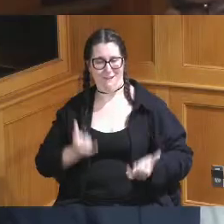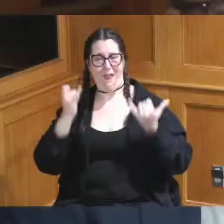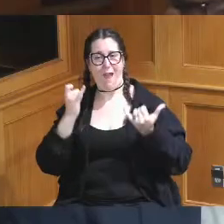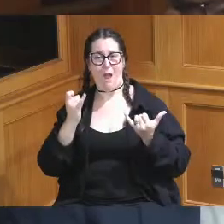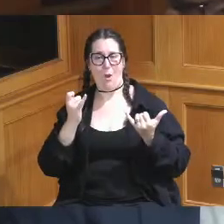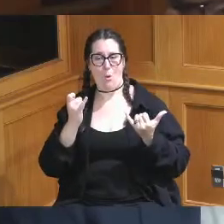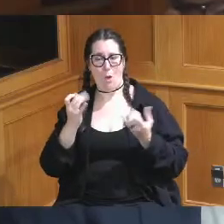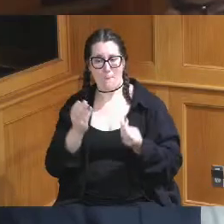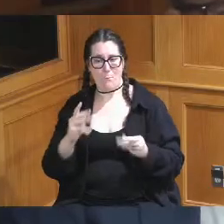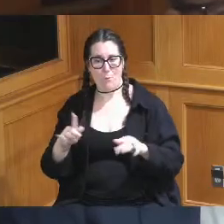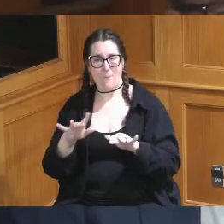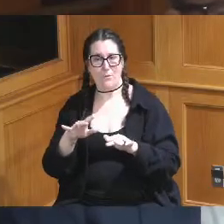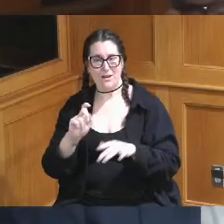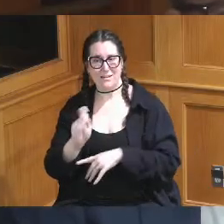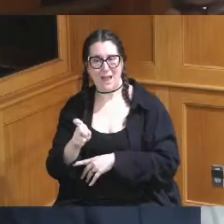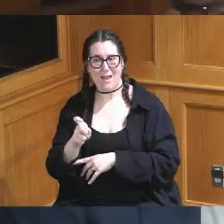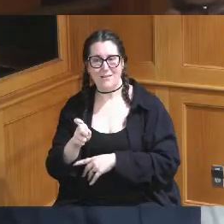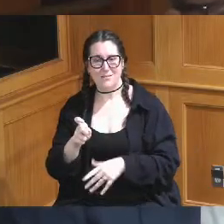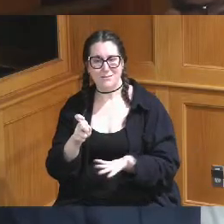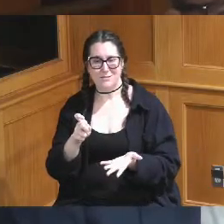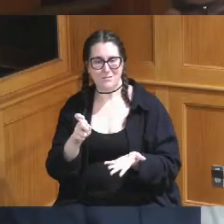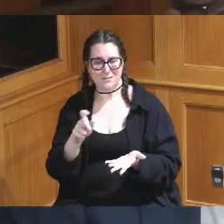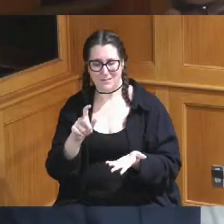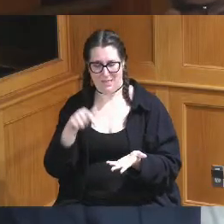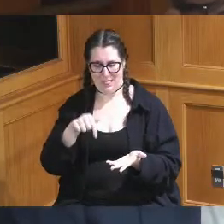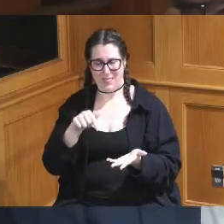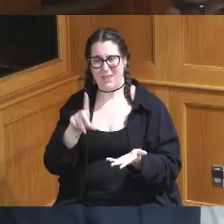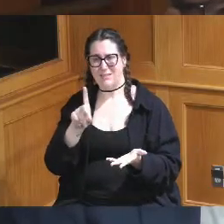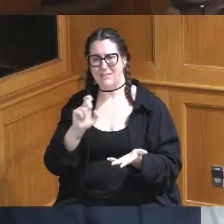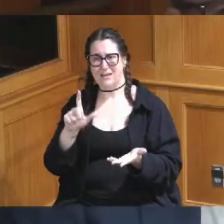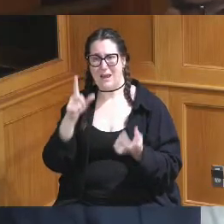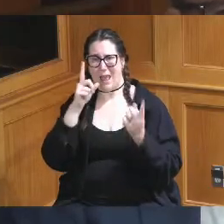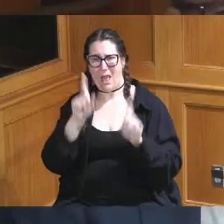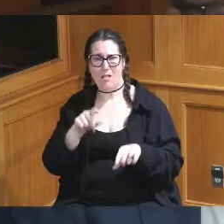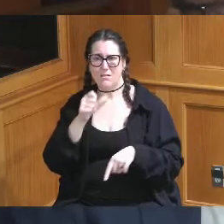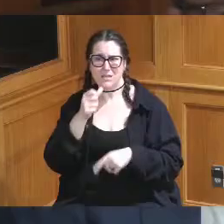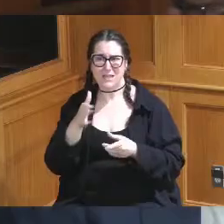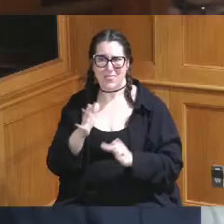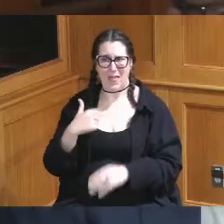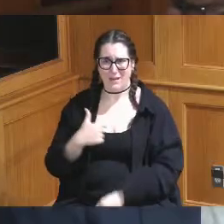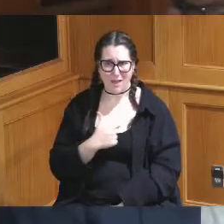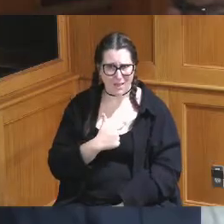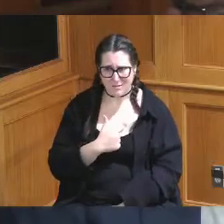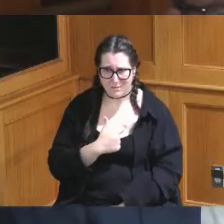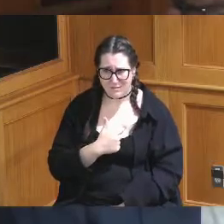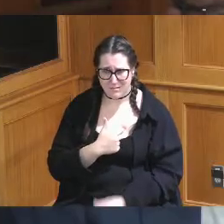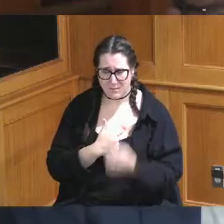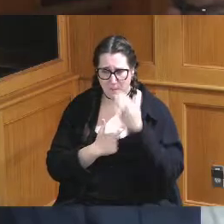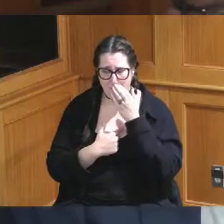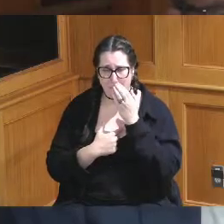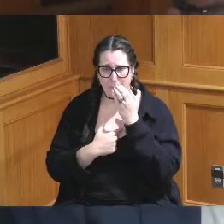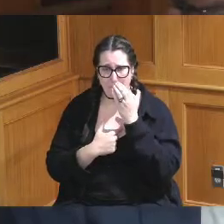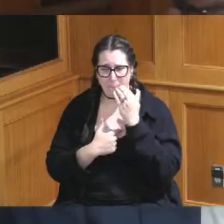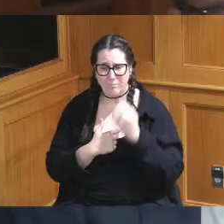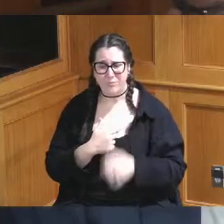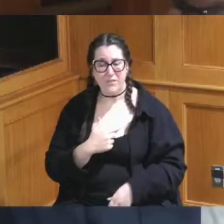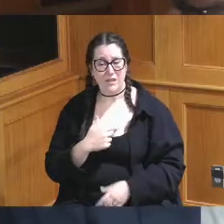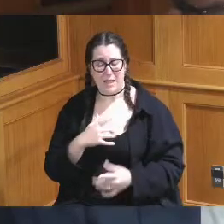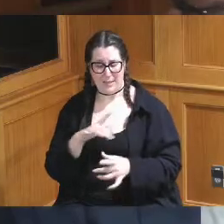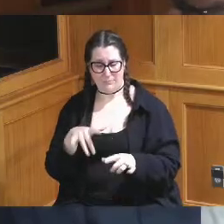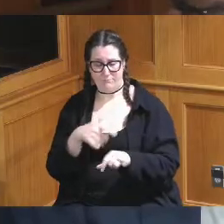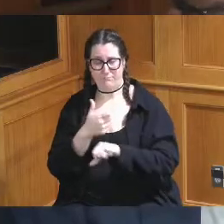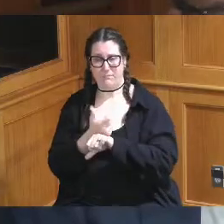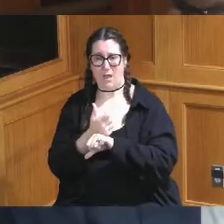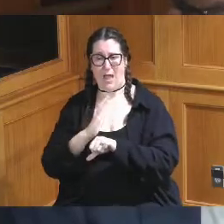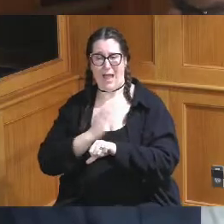on property taxes, this deal does not allow us, it takes away our capability of